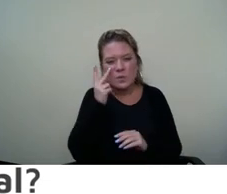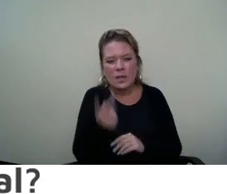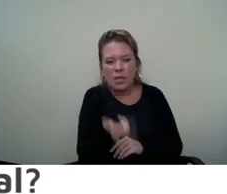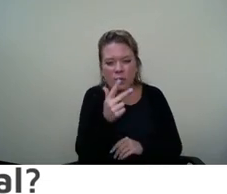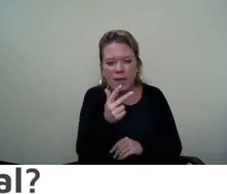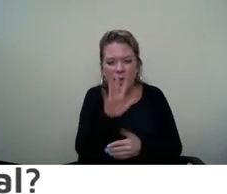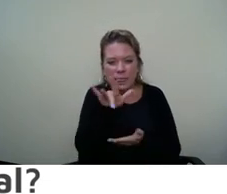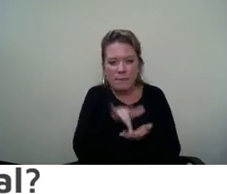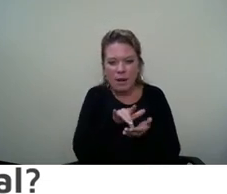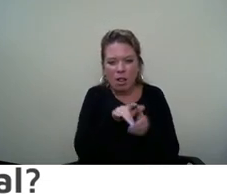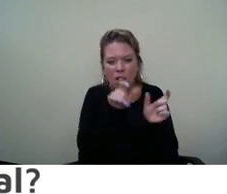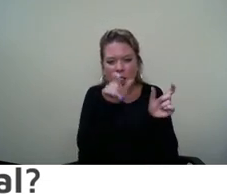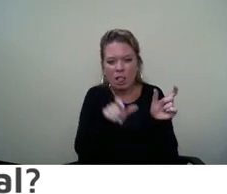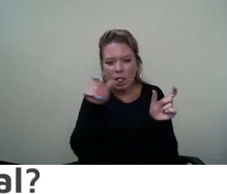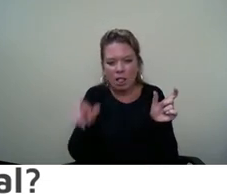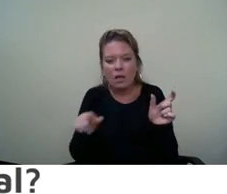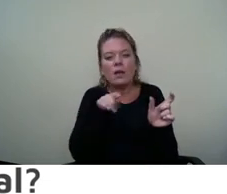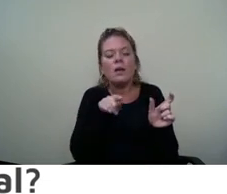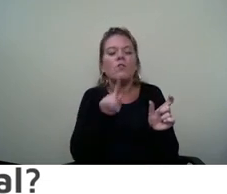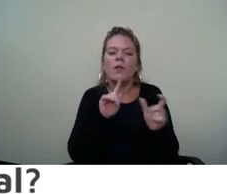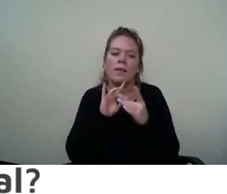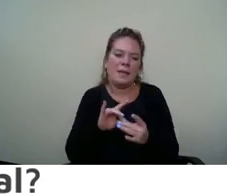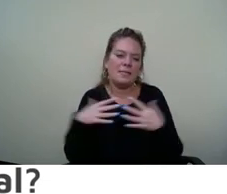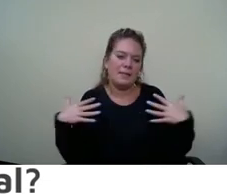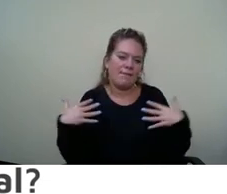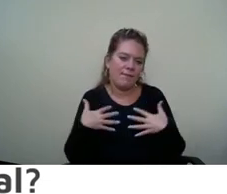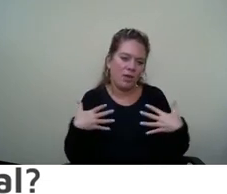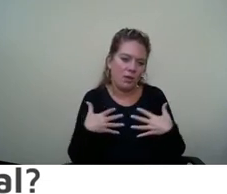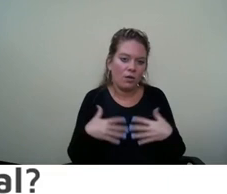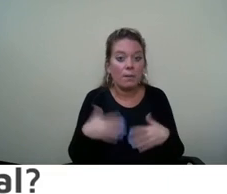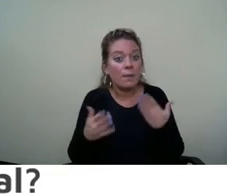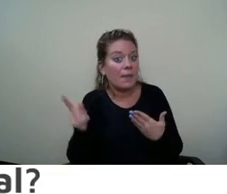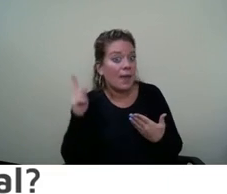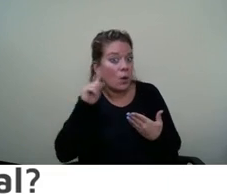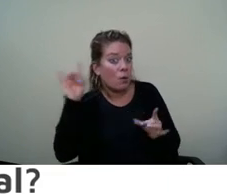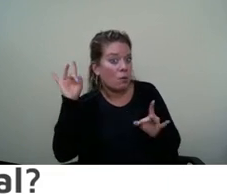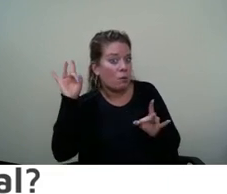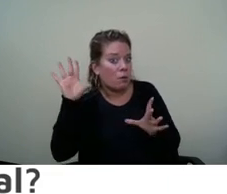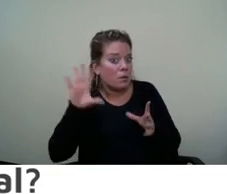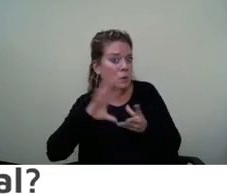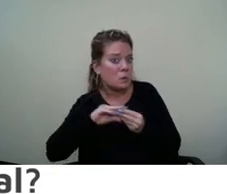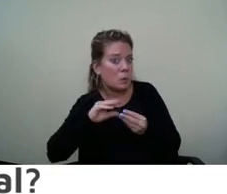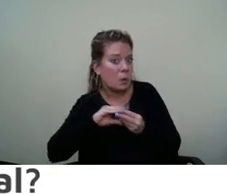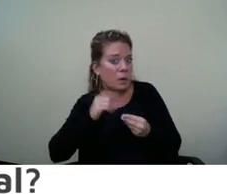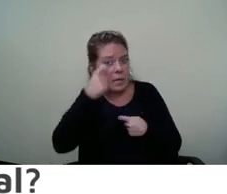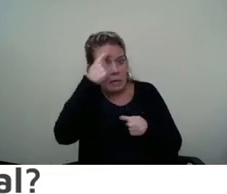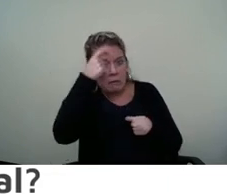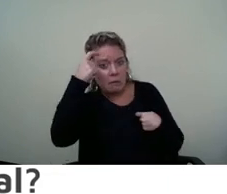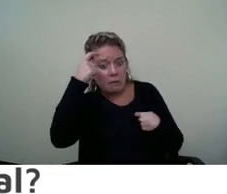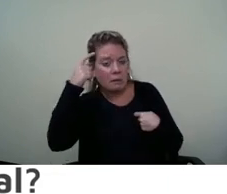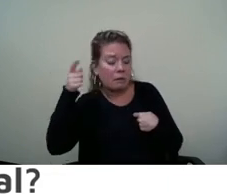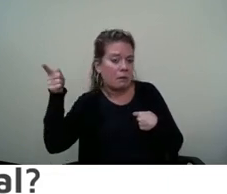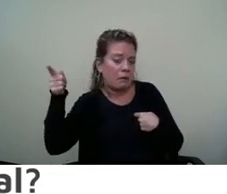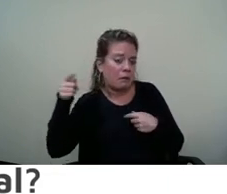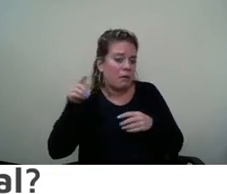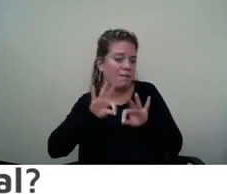are really more based in fear. They might be based on stories that were kind of passed down between